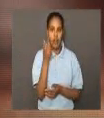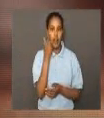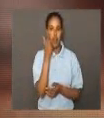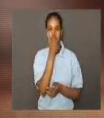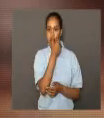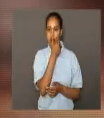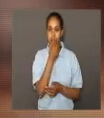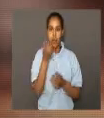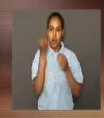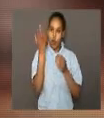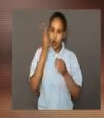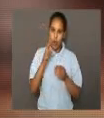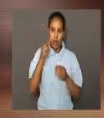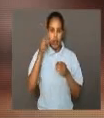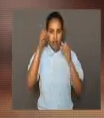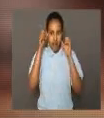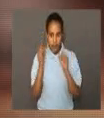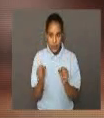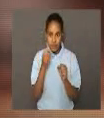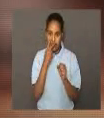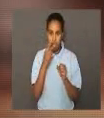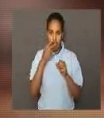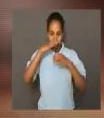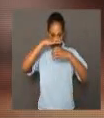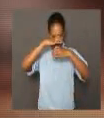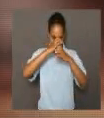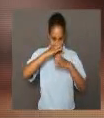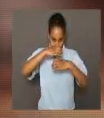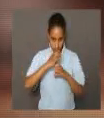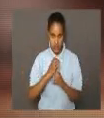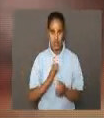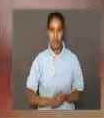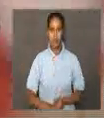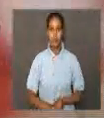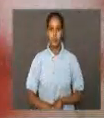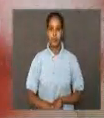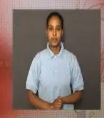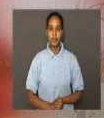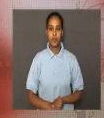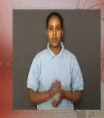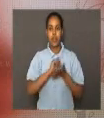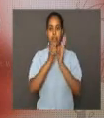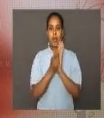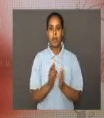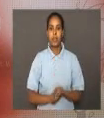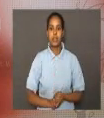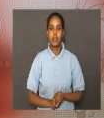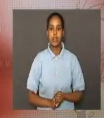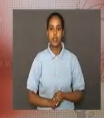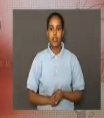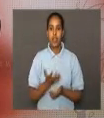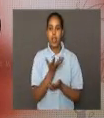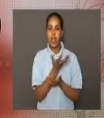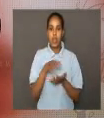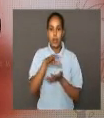eye or that can be seen with a magnifying glass. For example, a